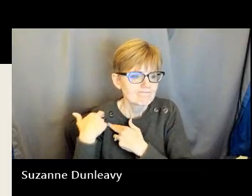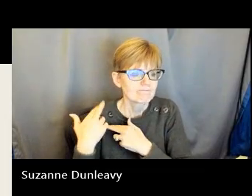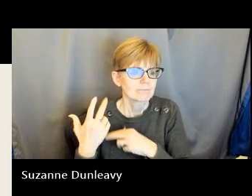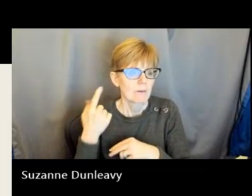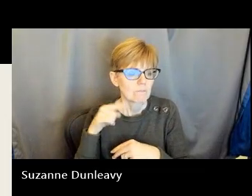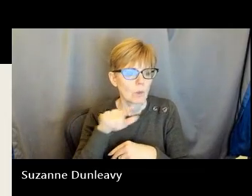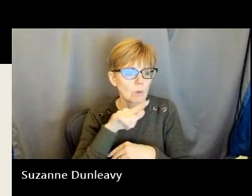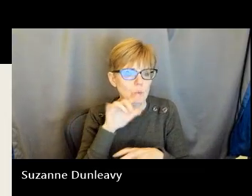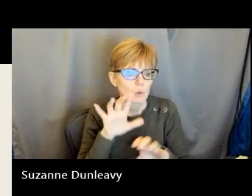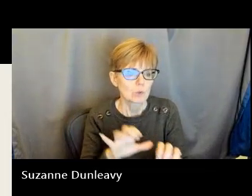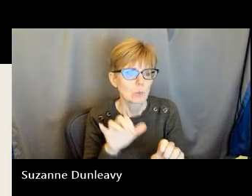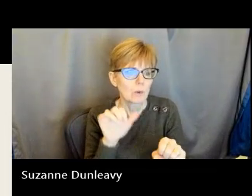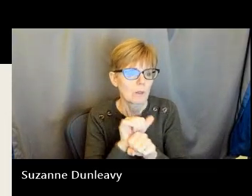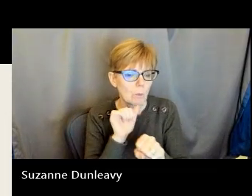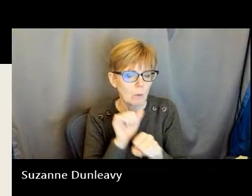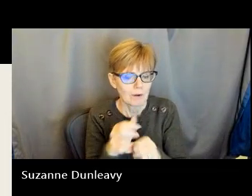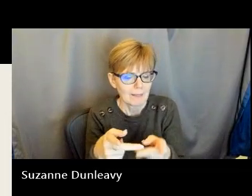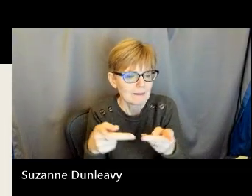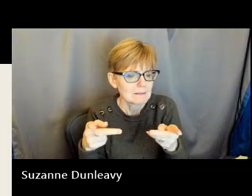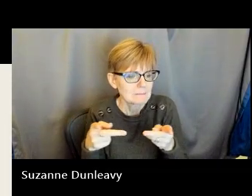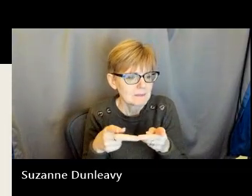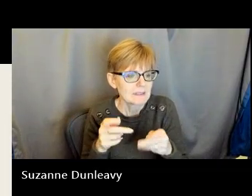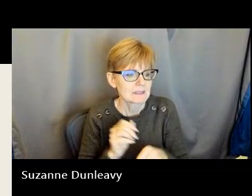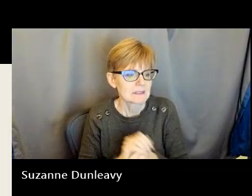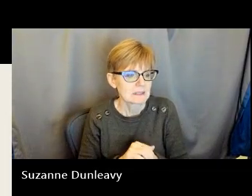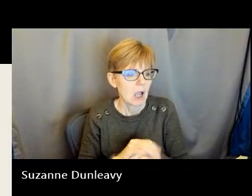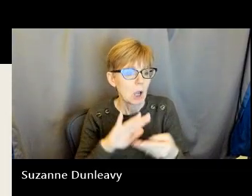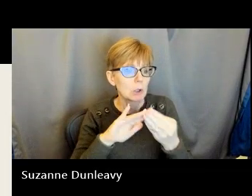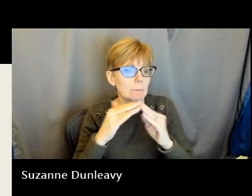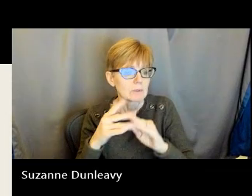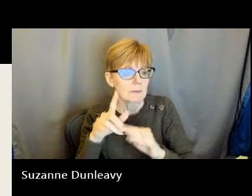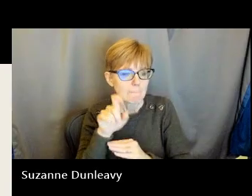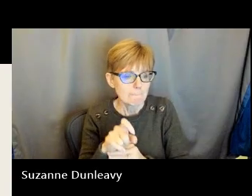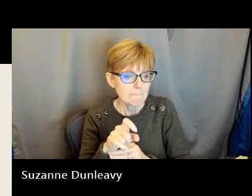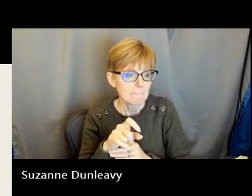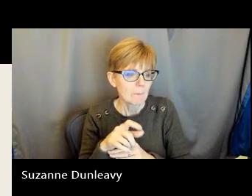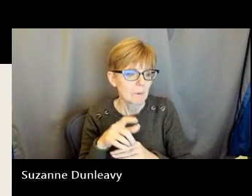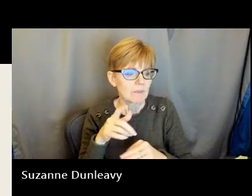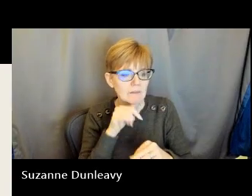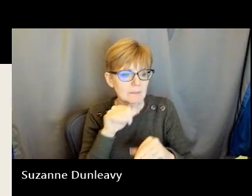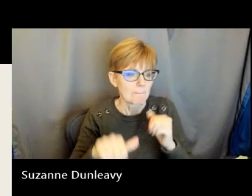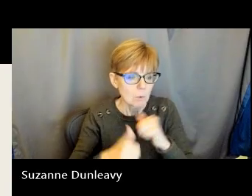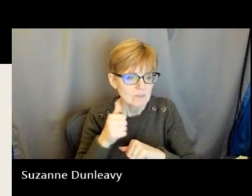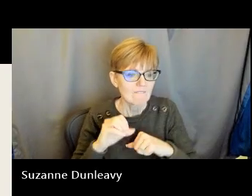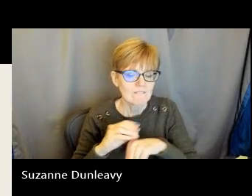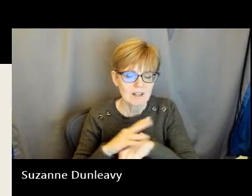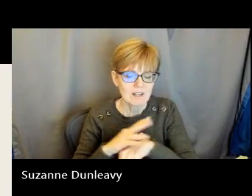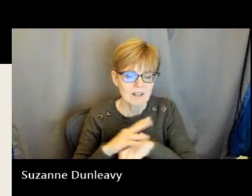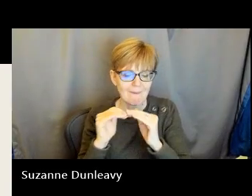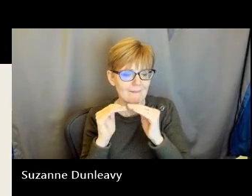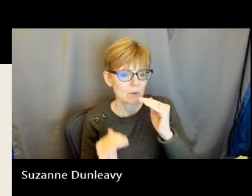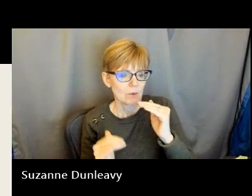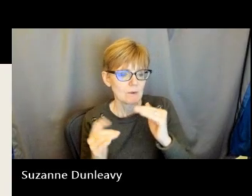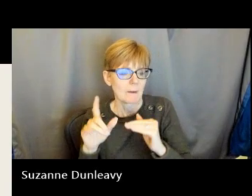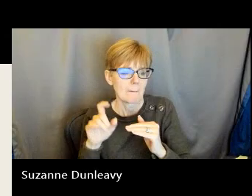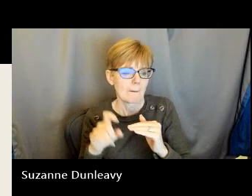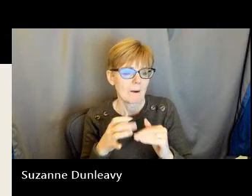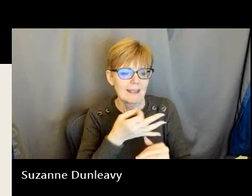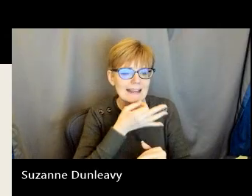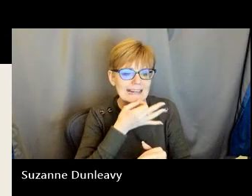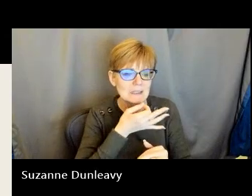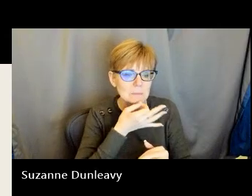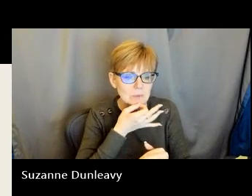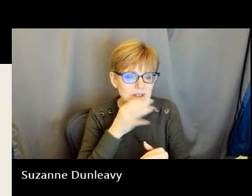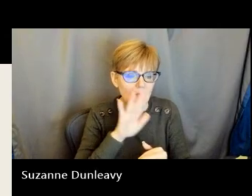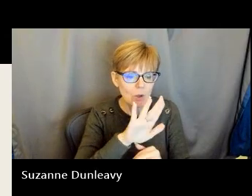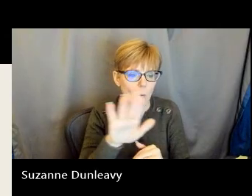value lived experience as legitimate experience, invest in community-based organizations, and build long-term partnerships and